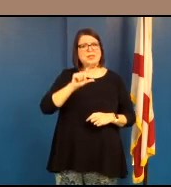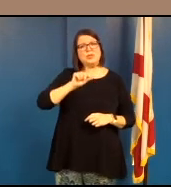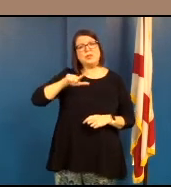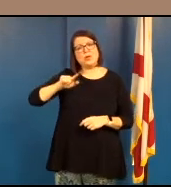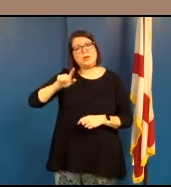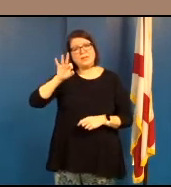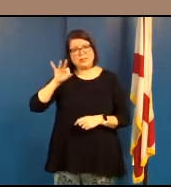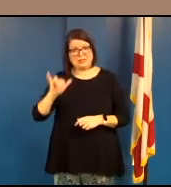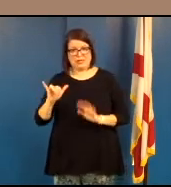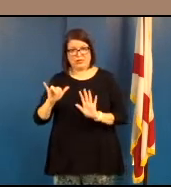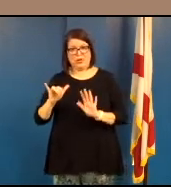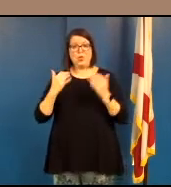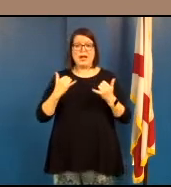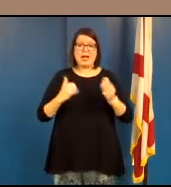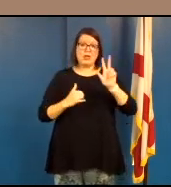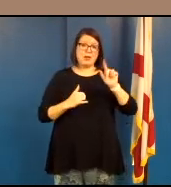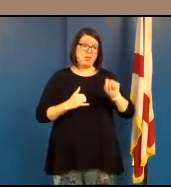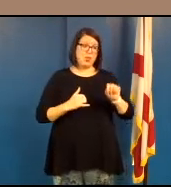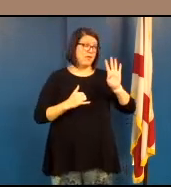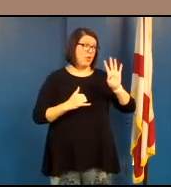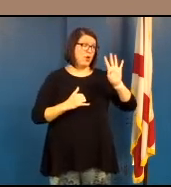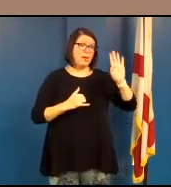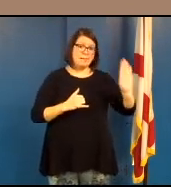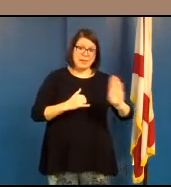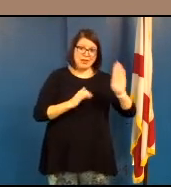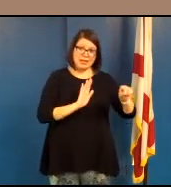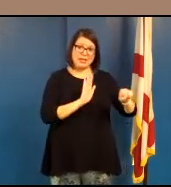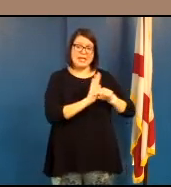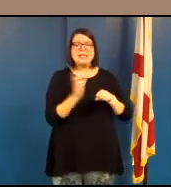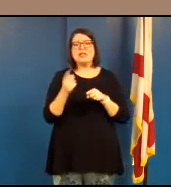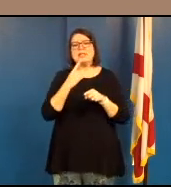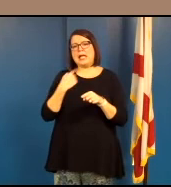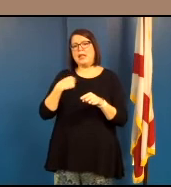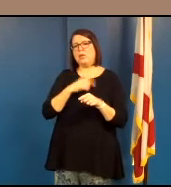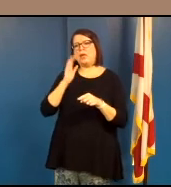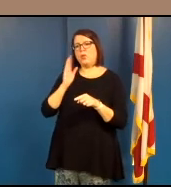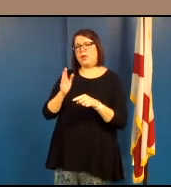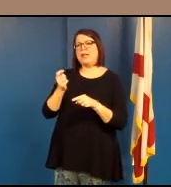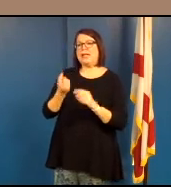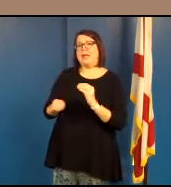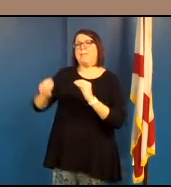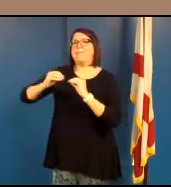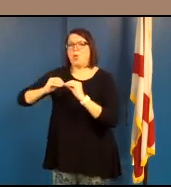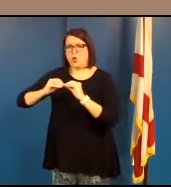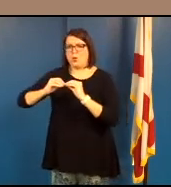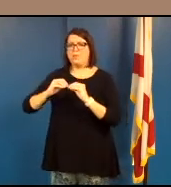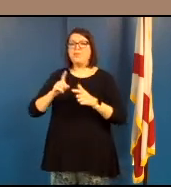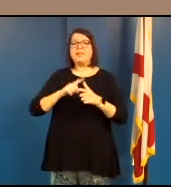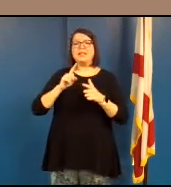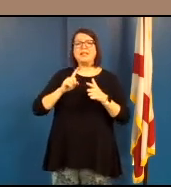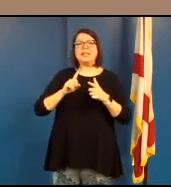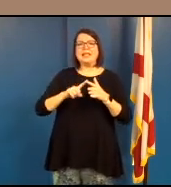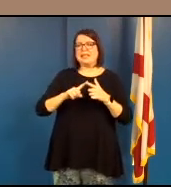this fiscal year we're in right now that they're estimating we're going to come in under our original estimates. And then in 21-22, $2 billion, and